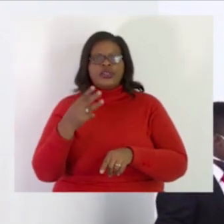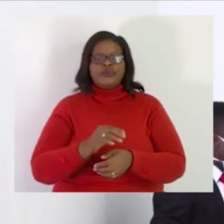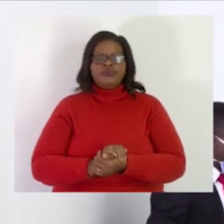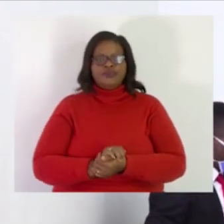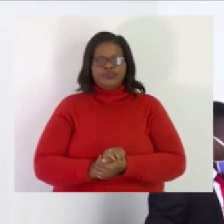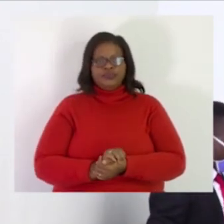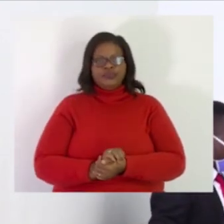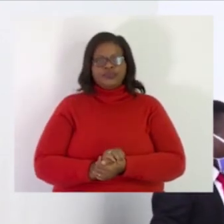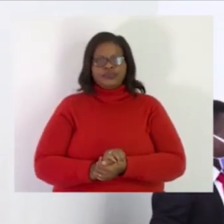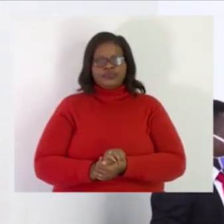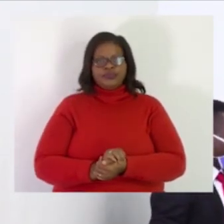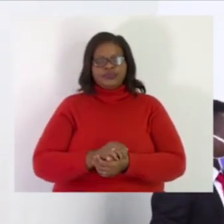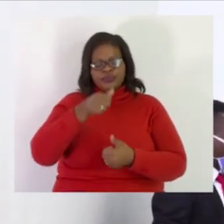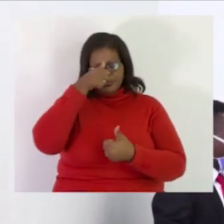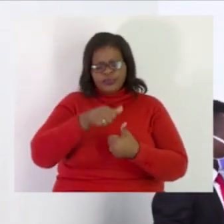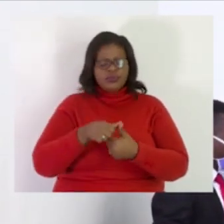And remember in the previous